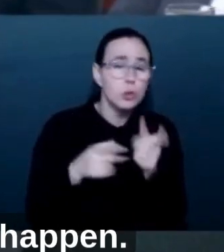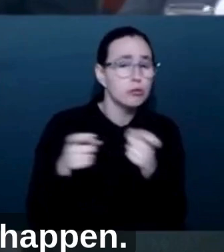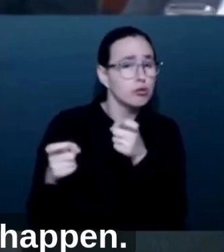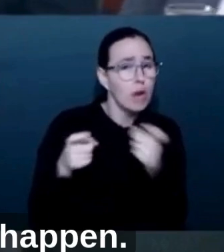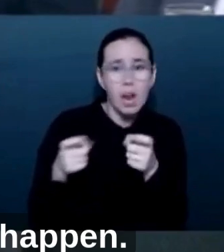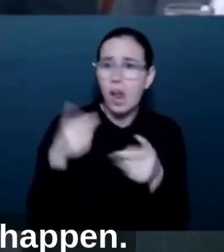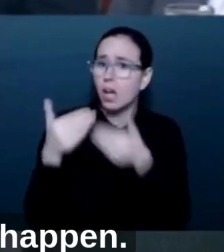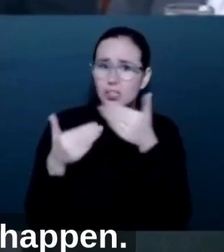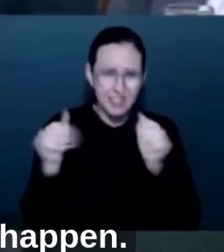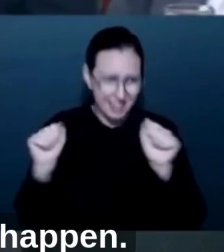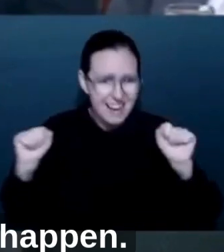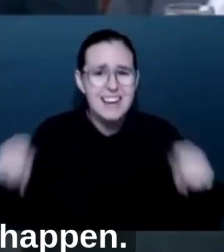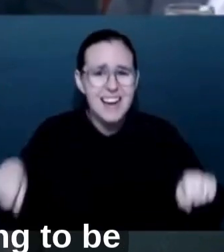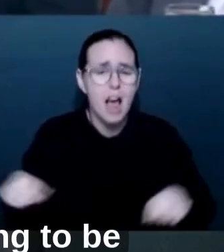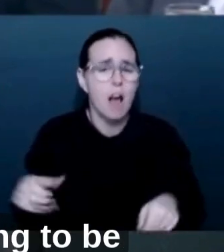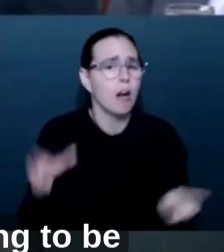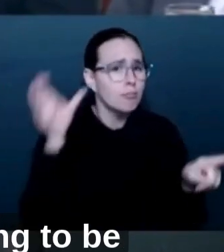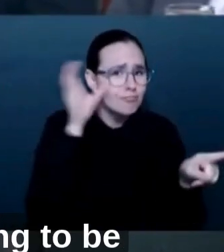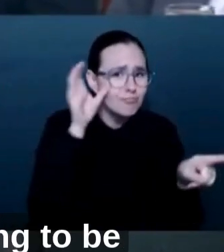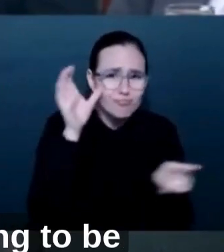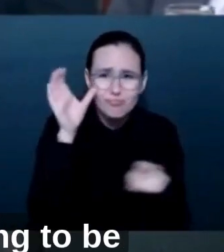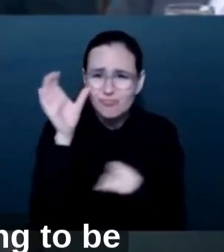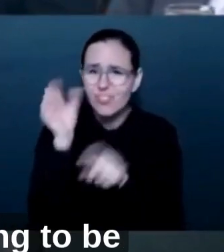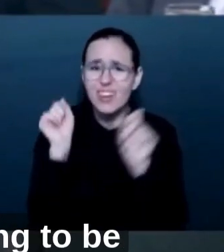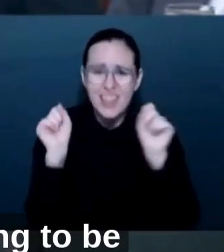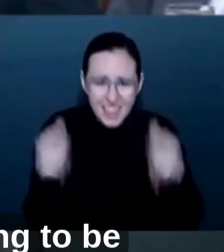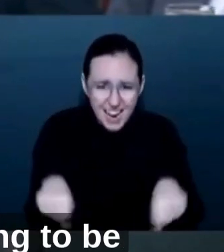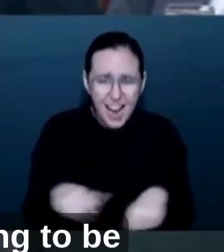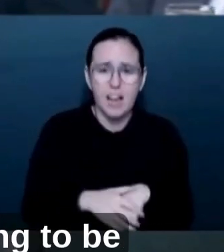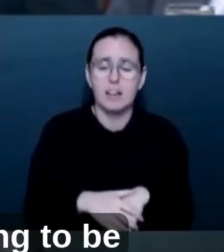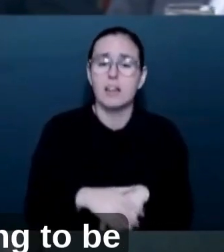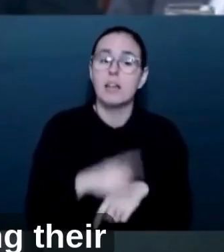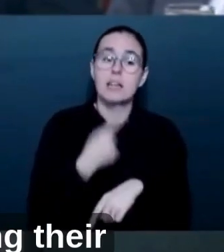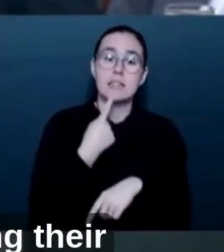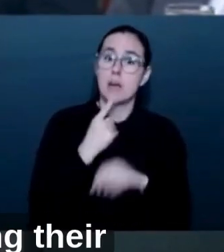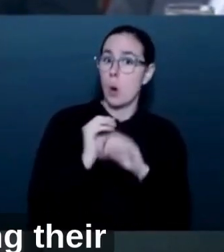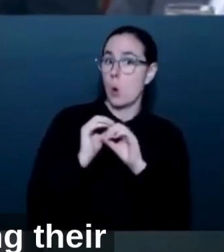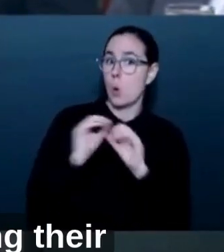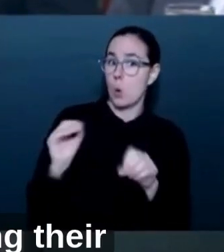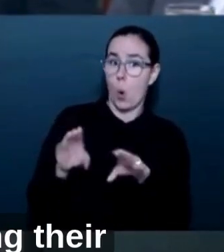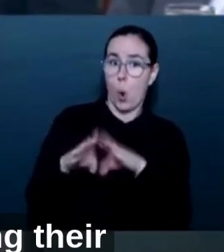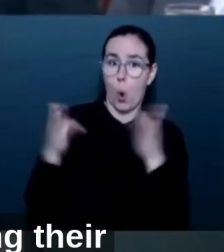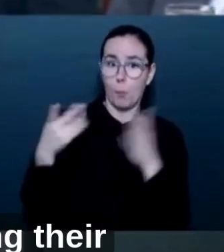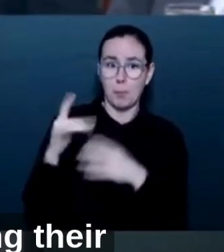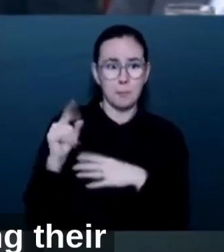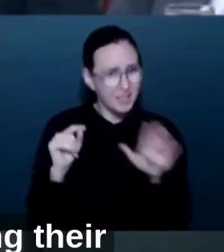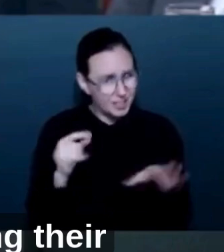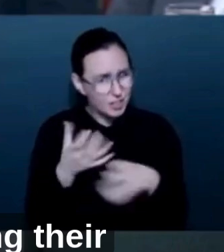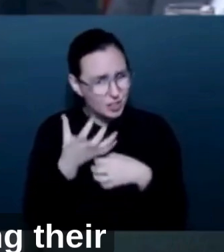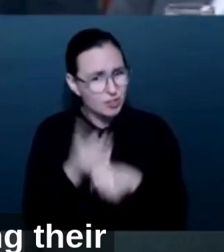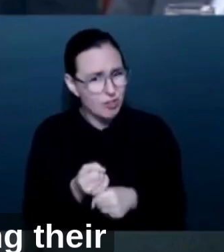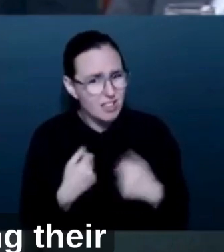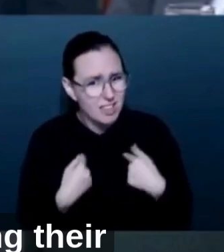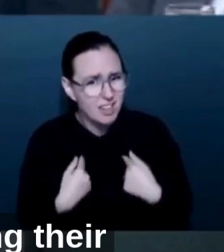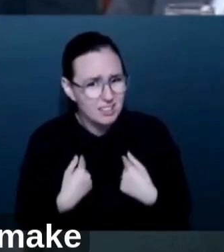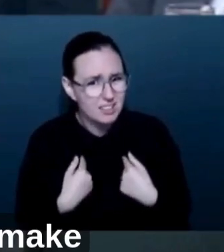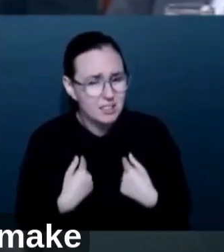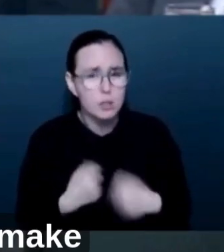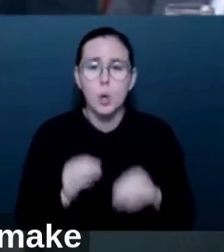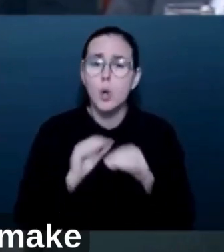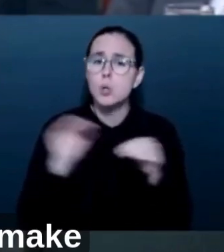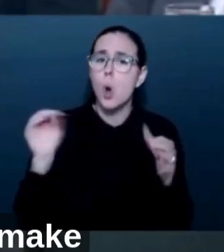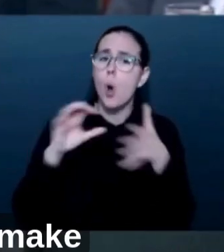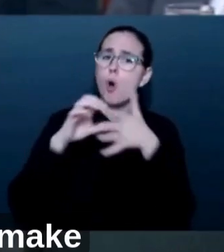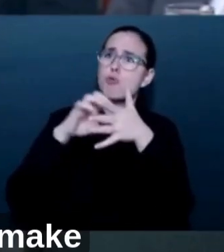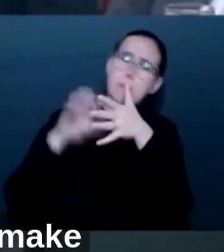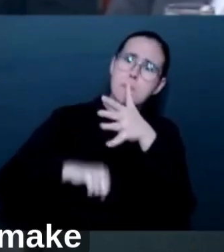in the foothills. It's not going to happen. They can believe we're not. We've told them clearly there's not going to be a mountaintop removal. There's not going to be, notwithstanding their advertisements, Mr. Speaker,